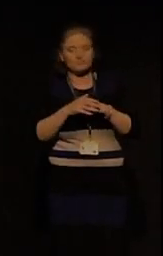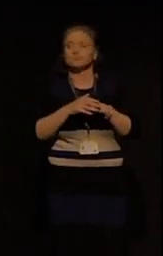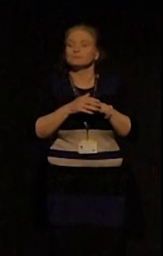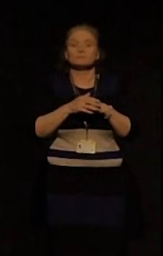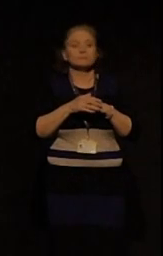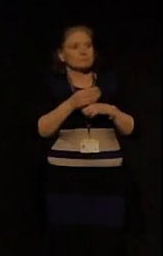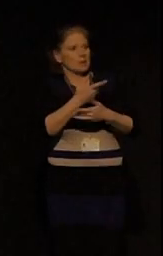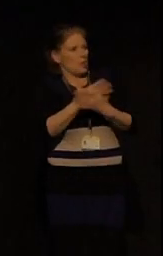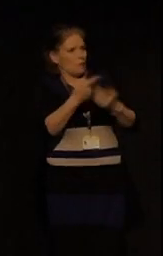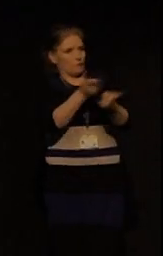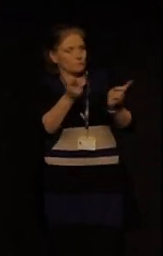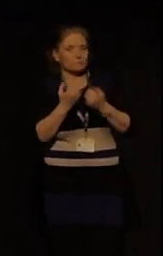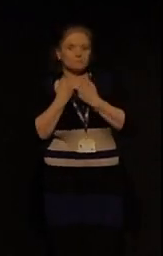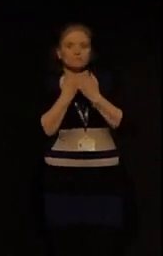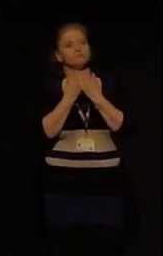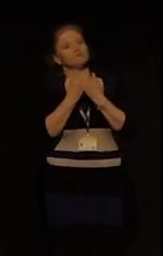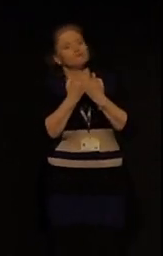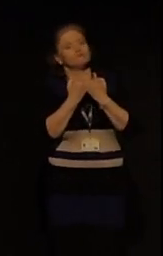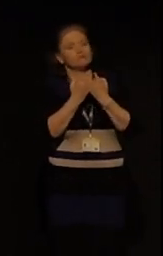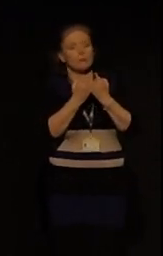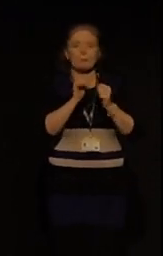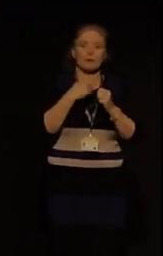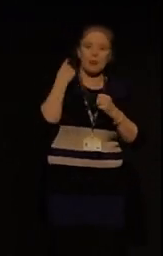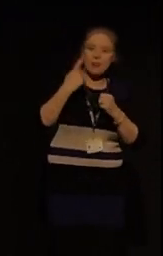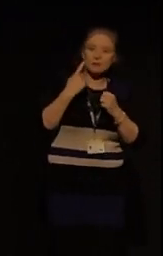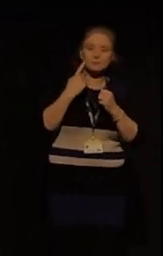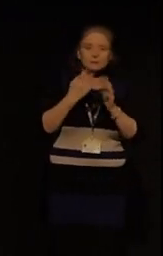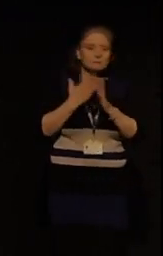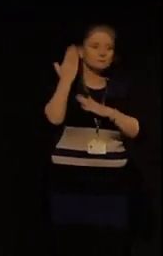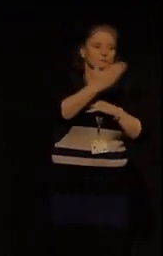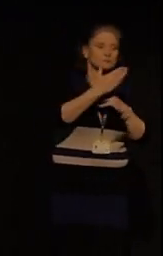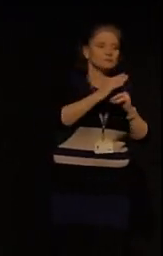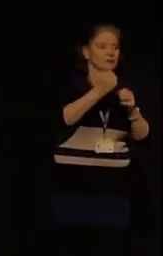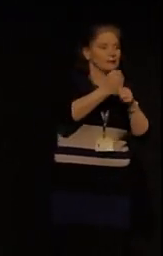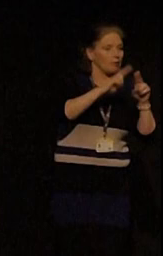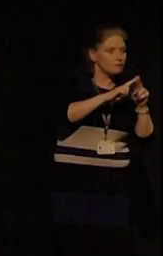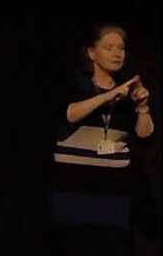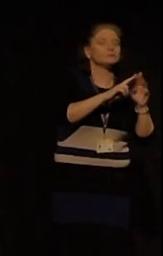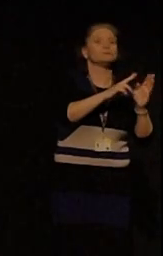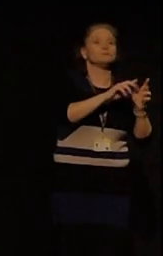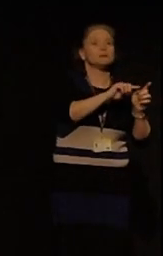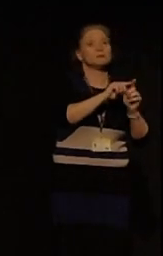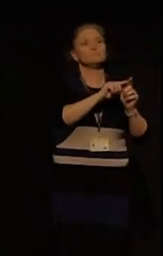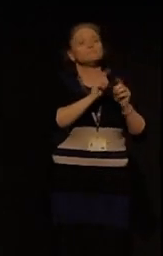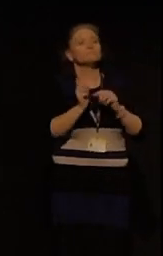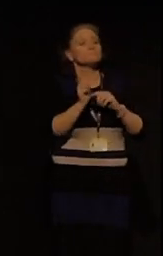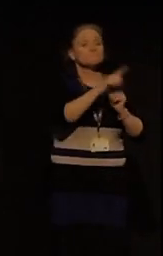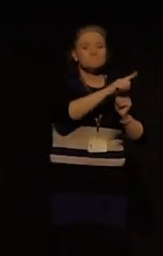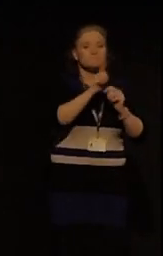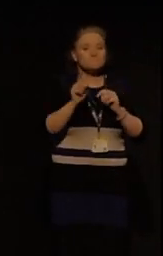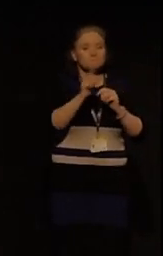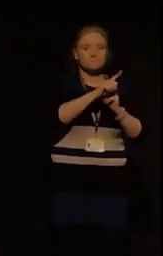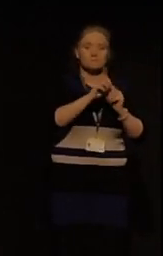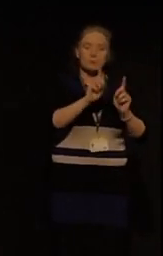your car, drive from one town, maybe to London. There's a station here you like in Guildford. And as you go to London, the station